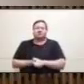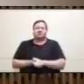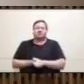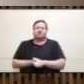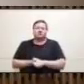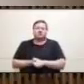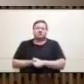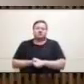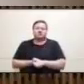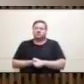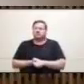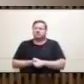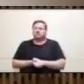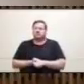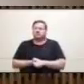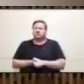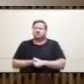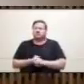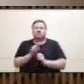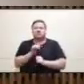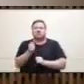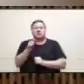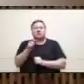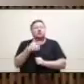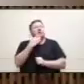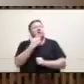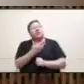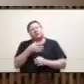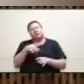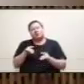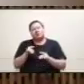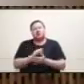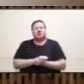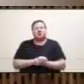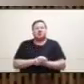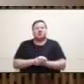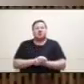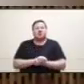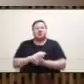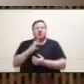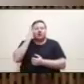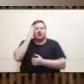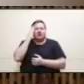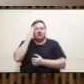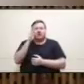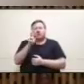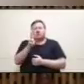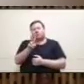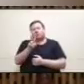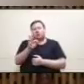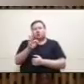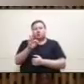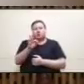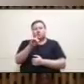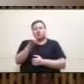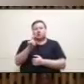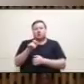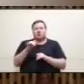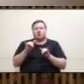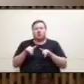No, thank you, Chair. I think there are only 3 questions which were pending, which were